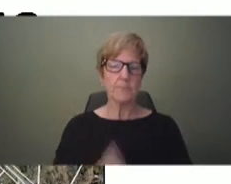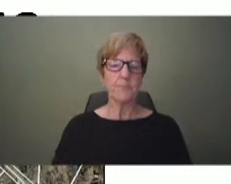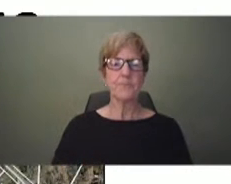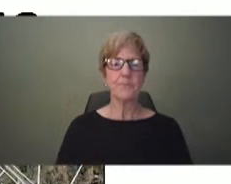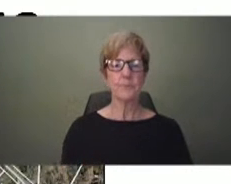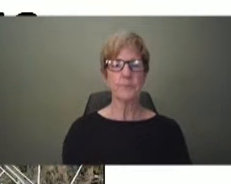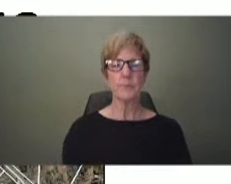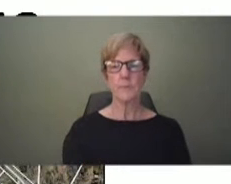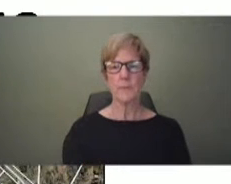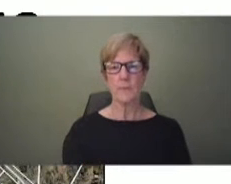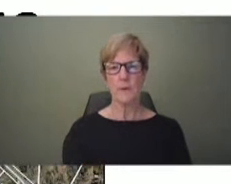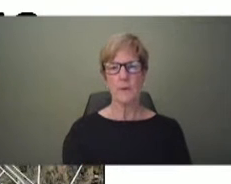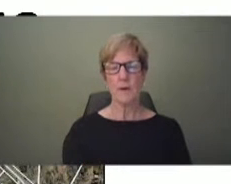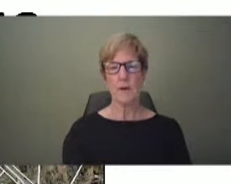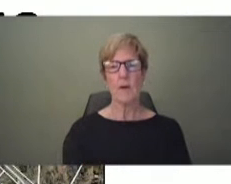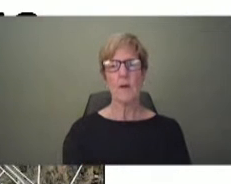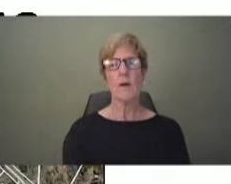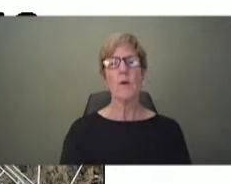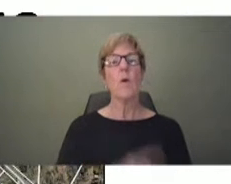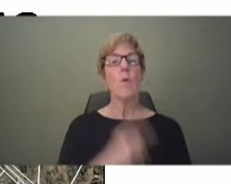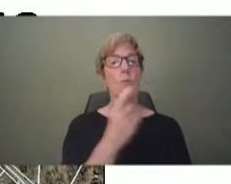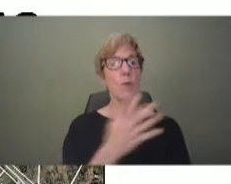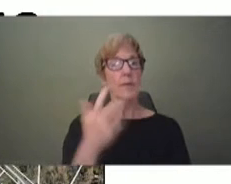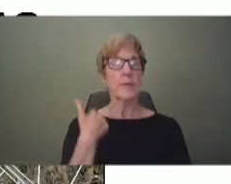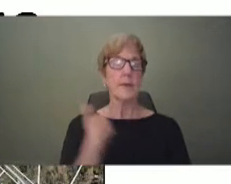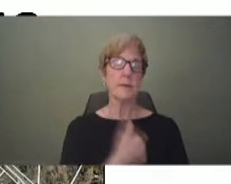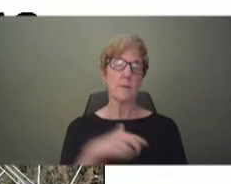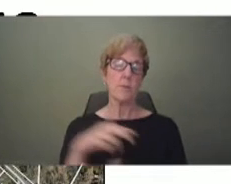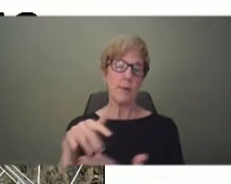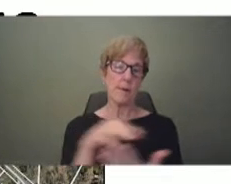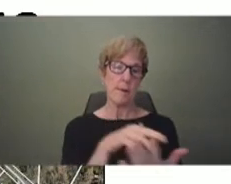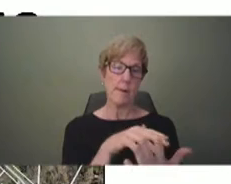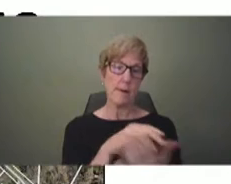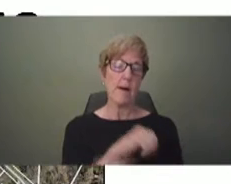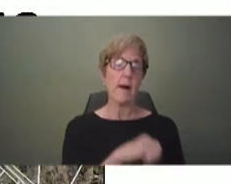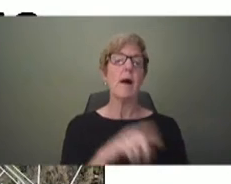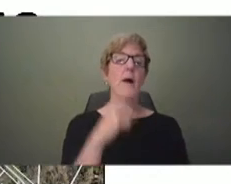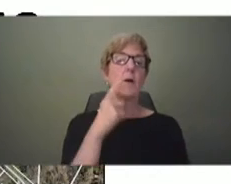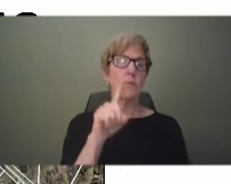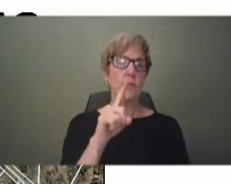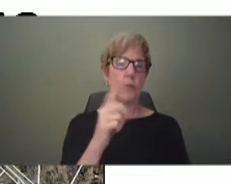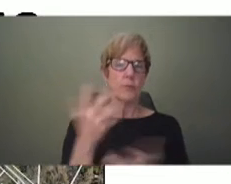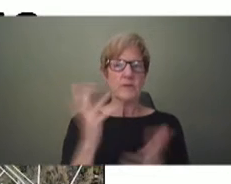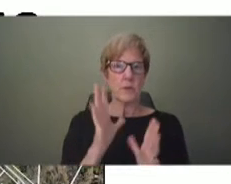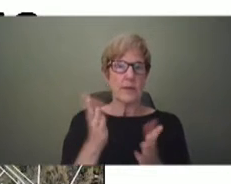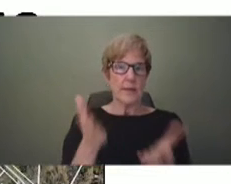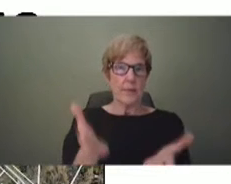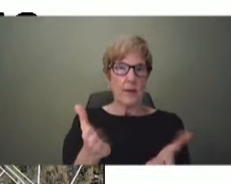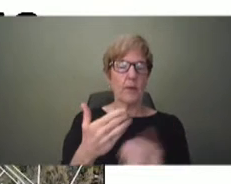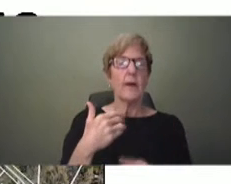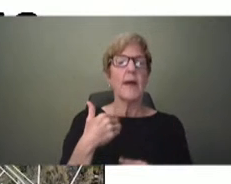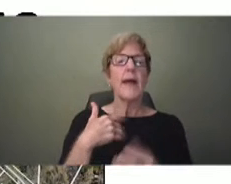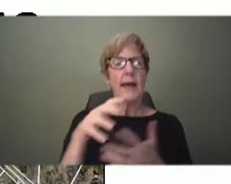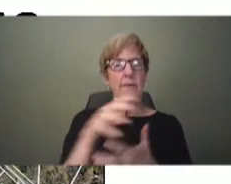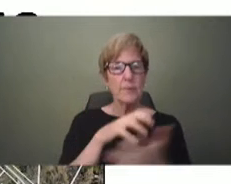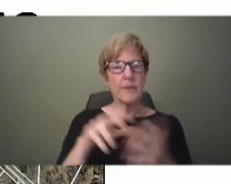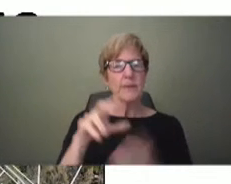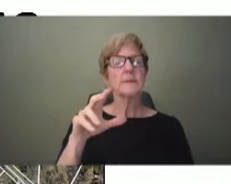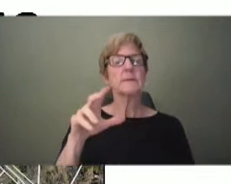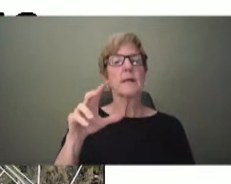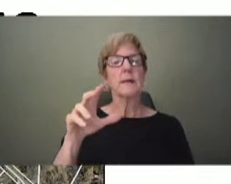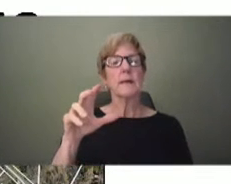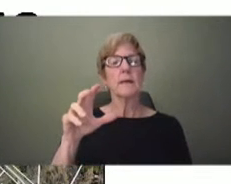mentioned one of the things we looked at here in terms of existing Zone and we do have a combination of industrial here and